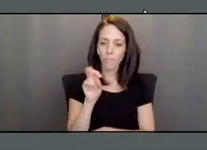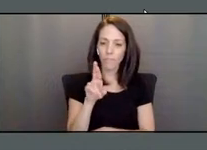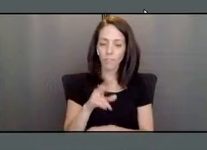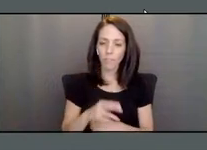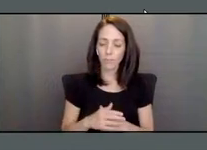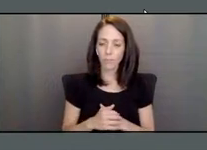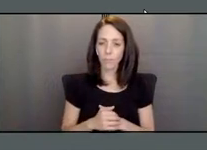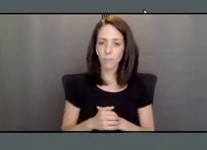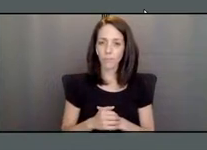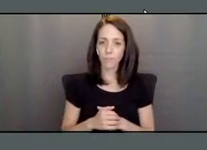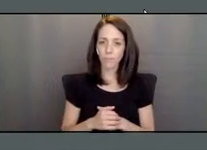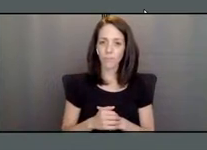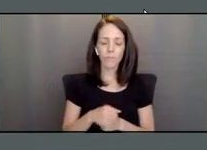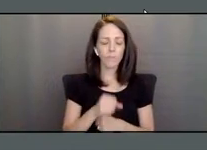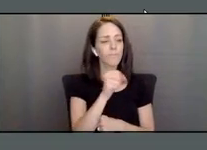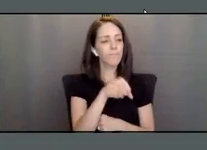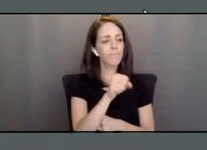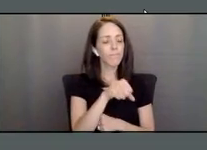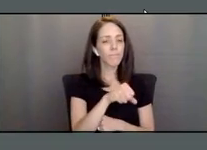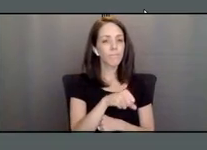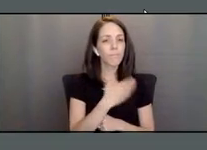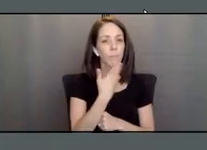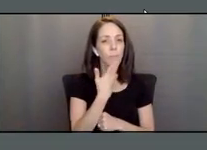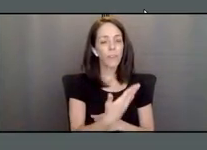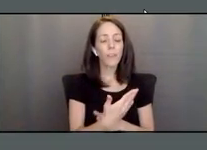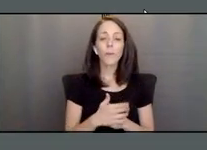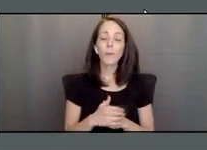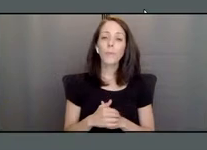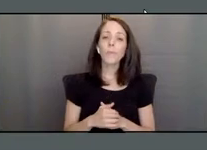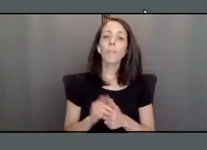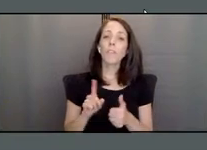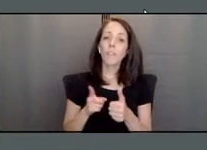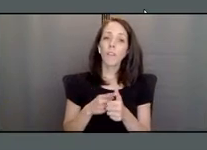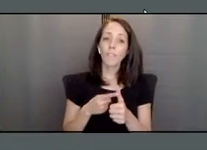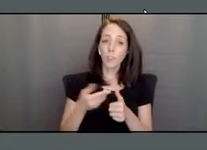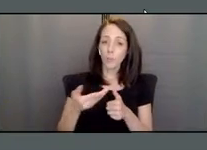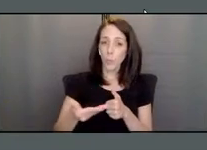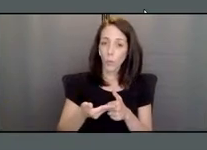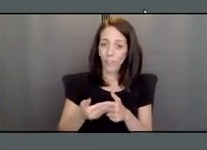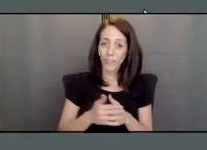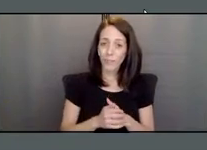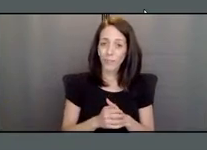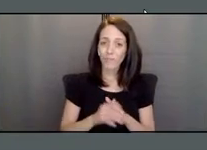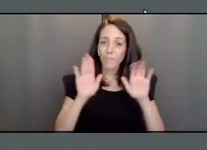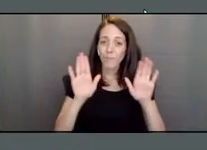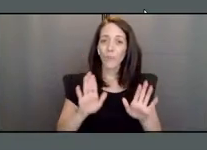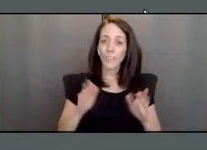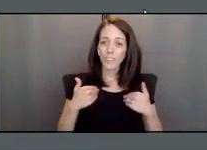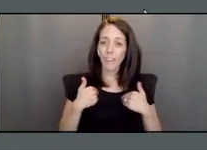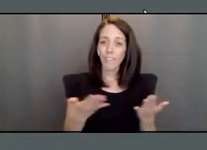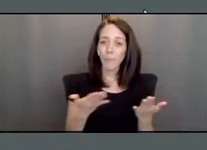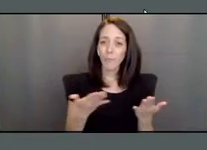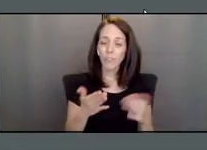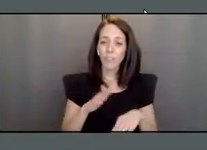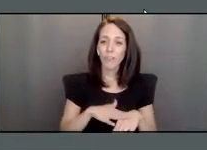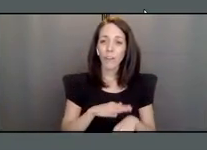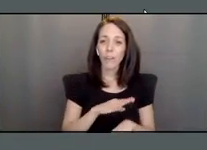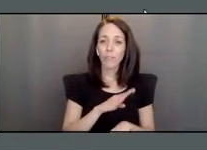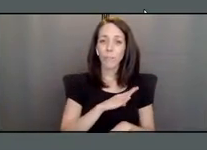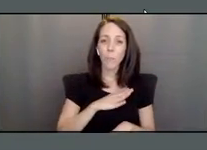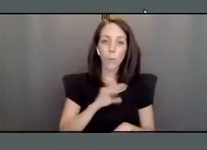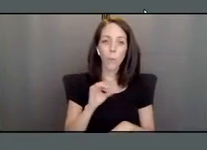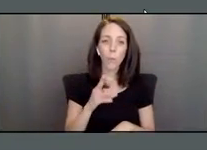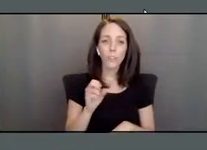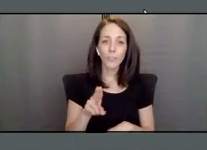thank you, Mr. Monfries. First of all, welcome. Great to have you on board at OHSU. Thank you for all your good work so